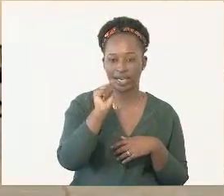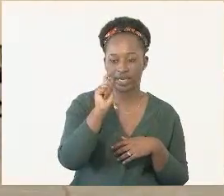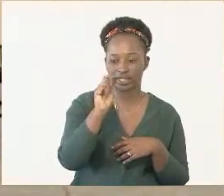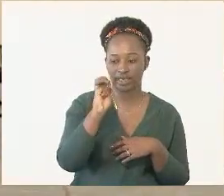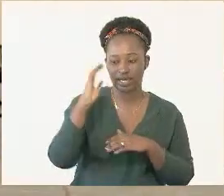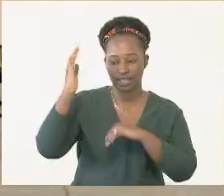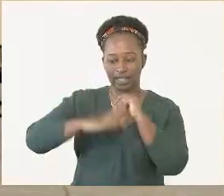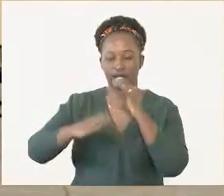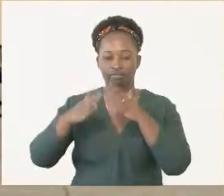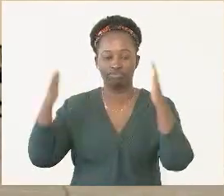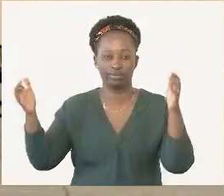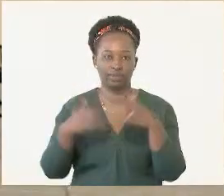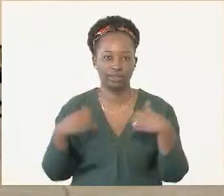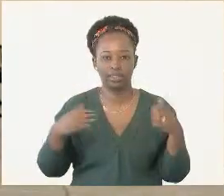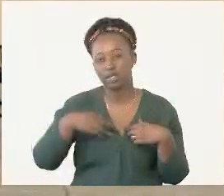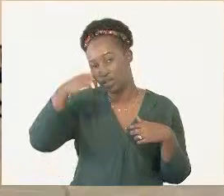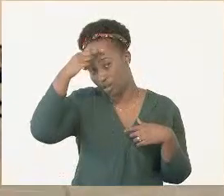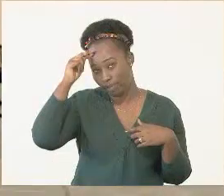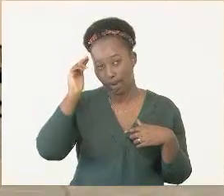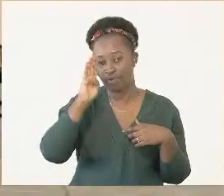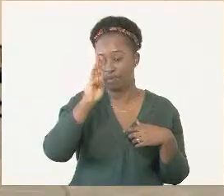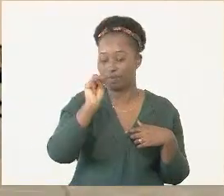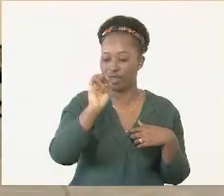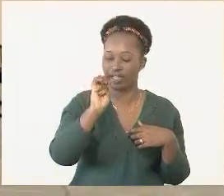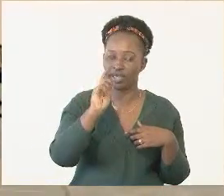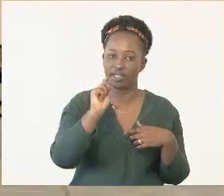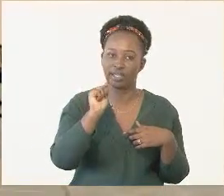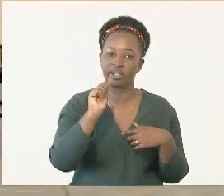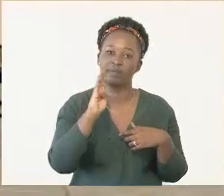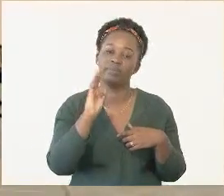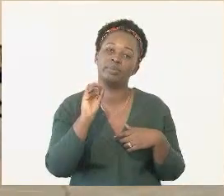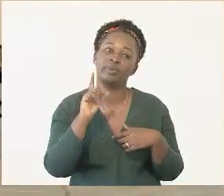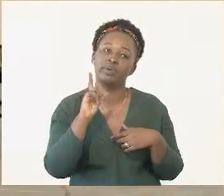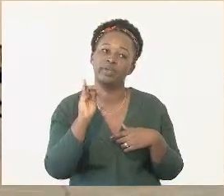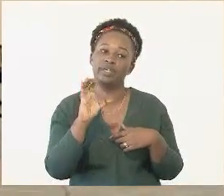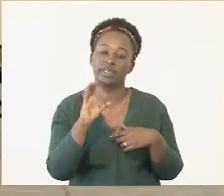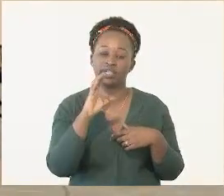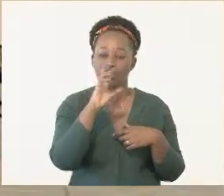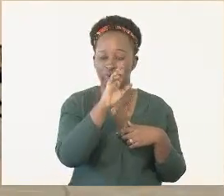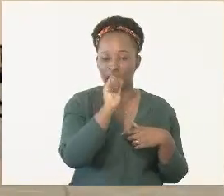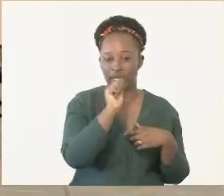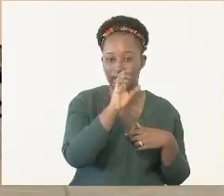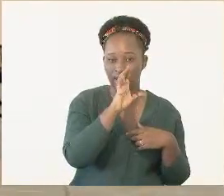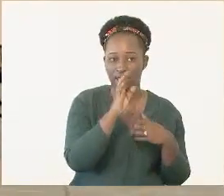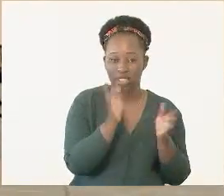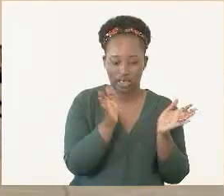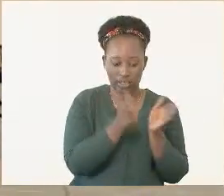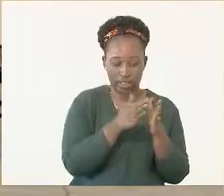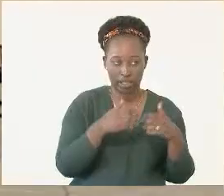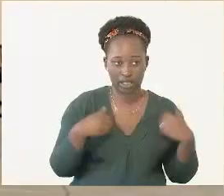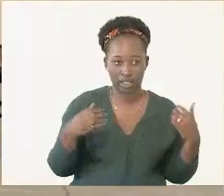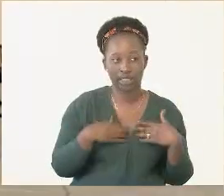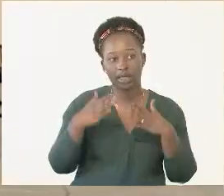That's why the metabolic rate, the basal metabolic rate of endotherms are greater than that